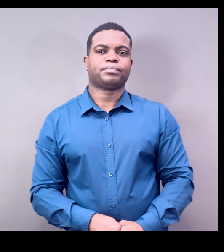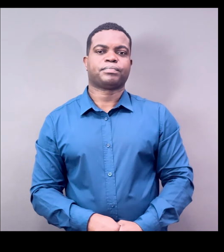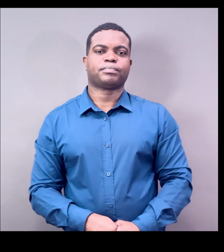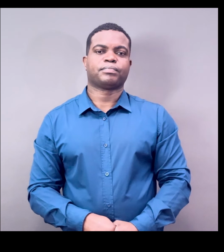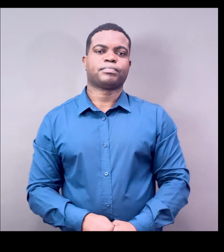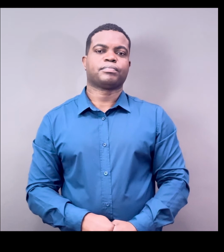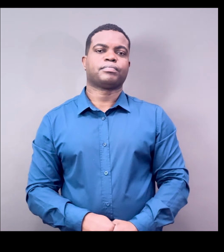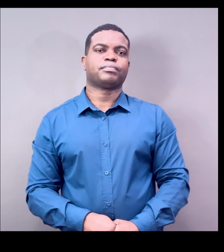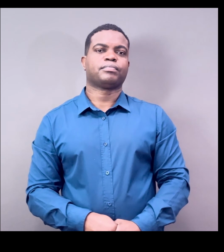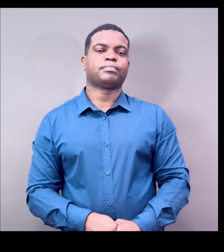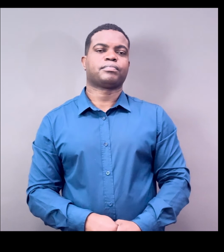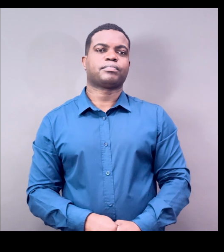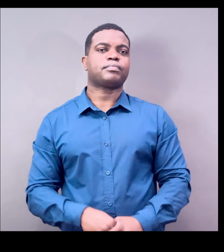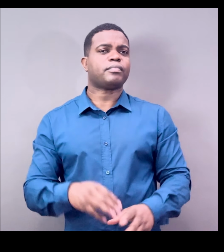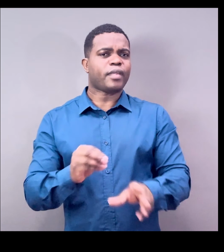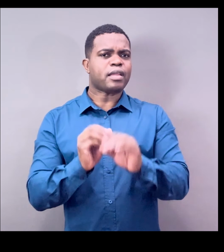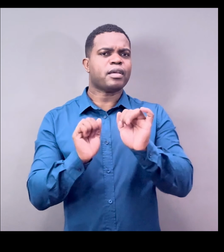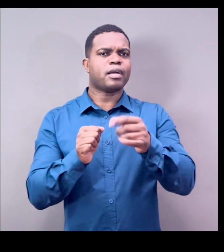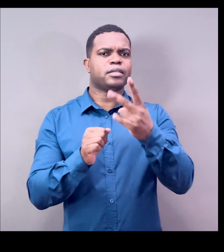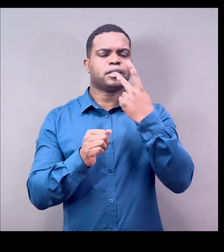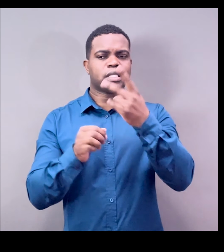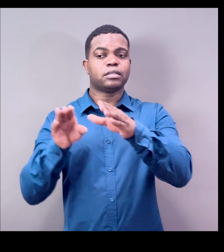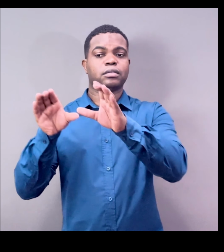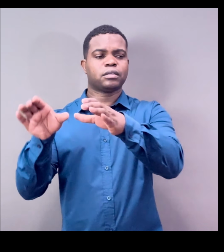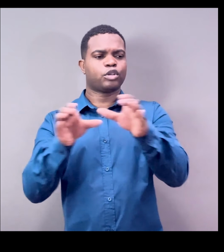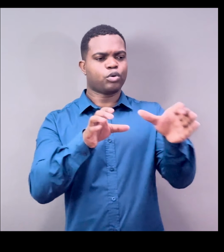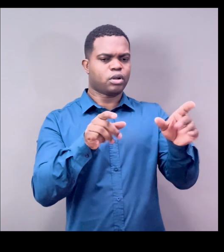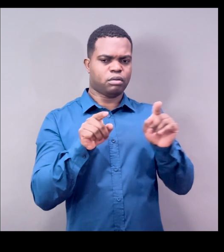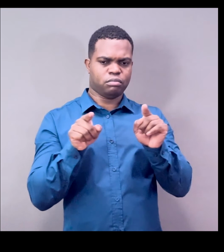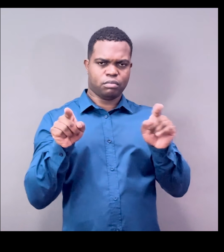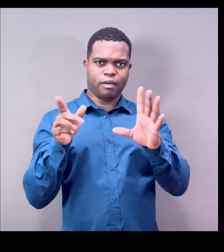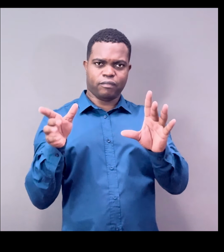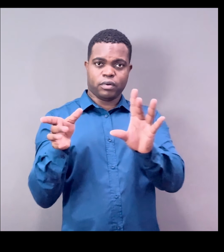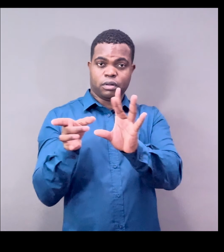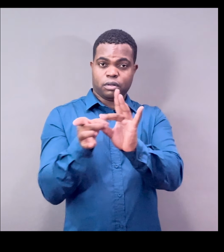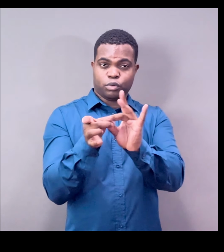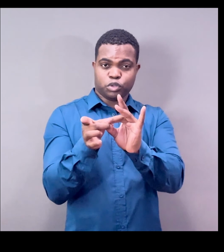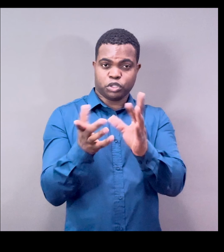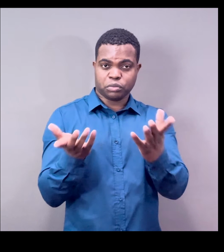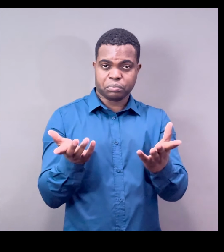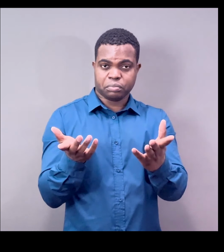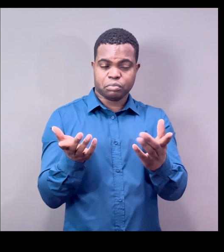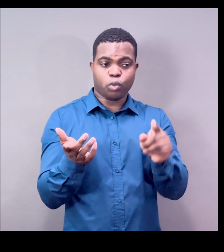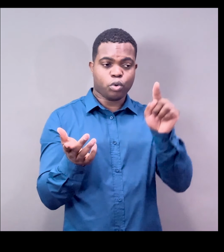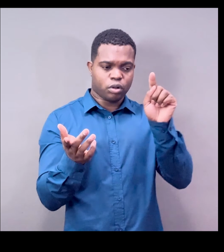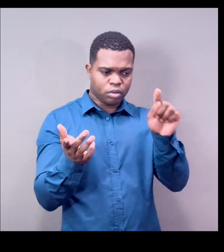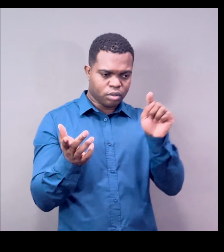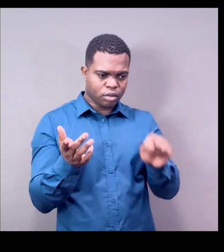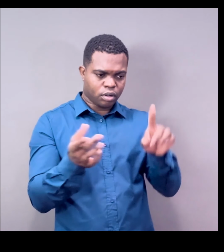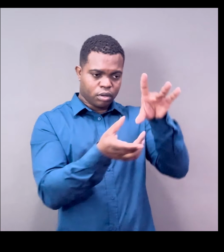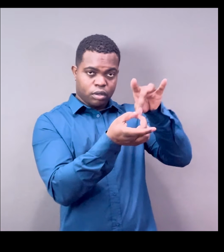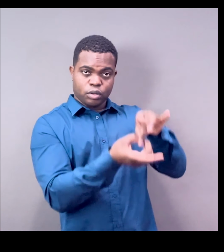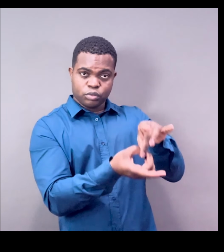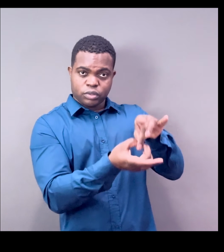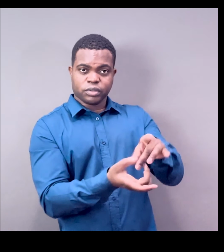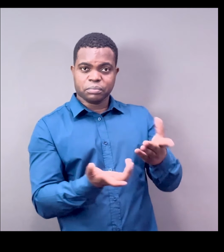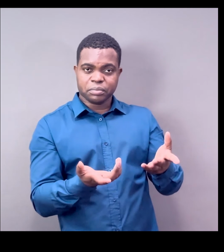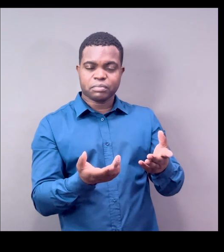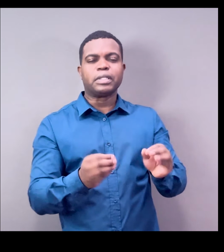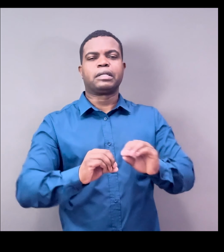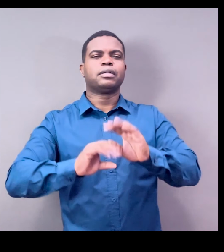stakeholders and see how related they are with one another. If stakeholder